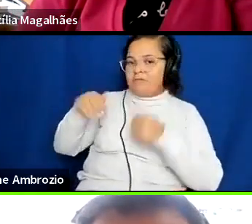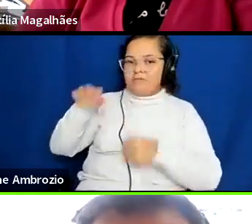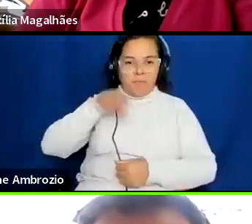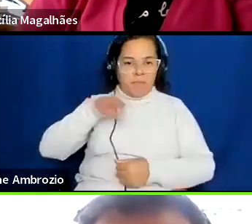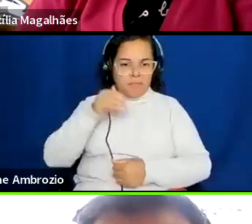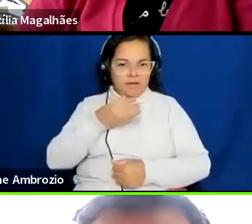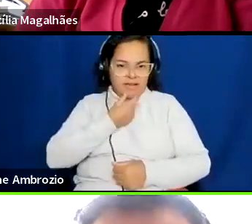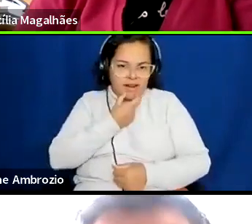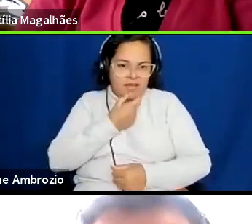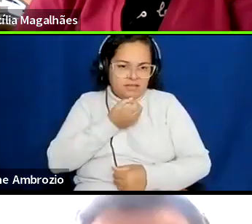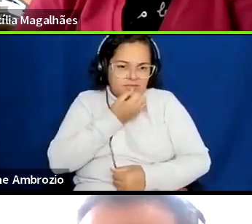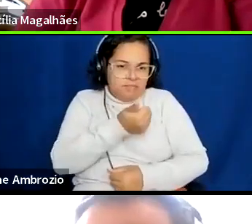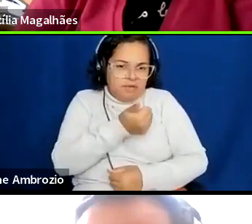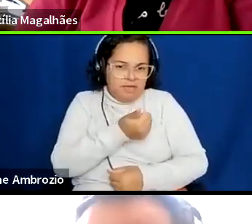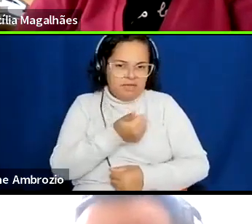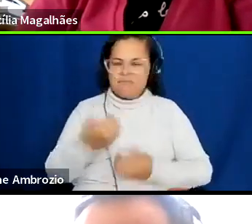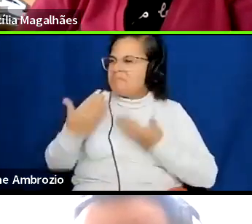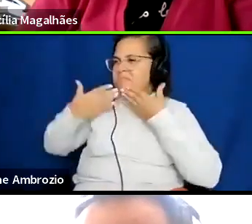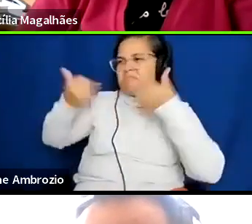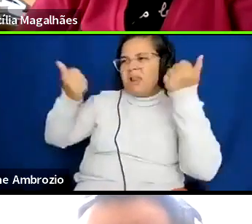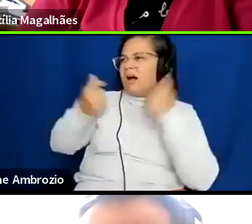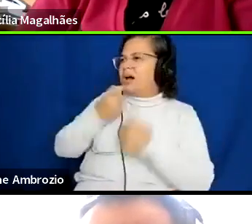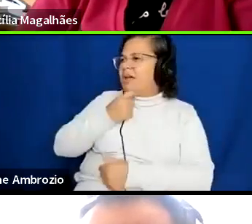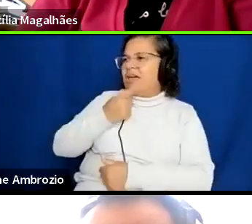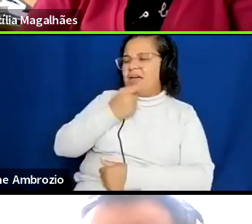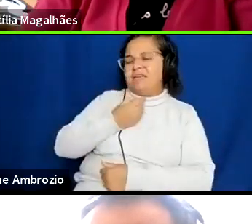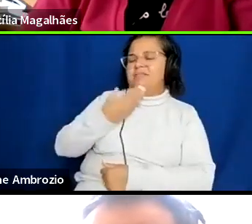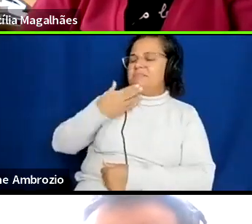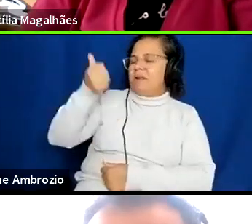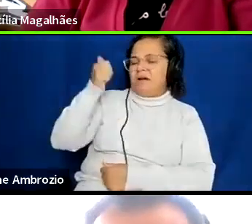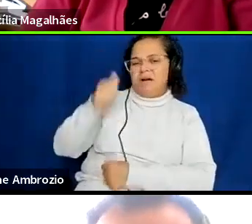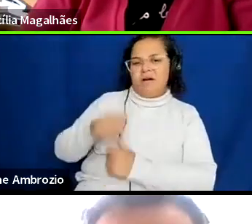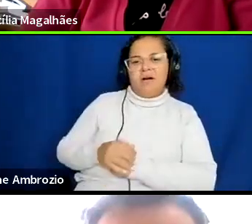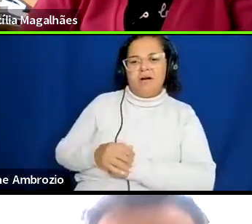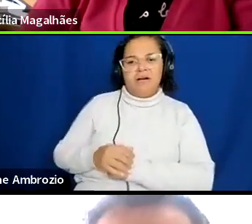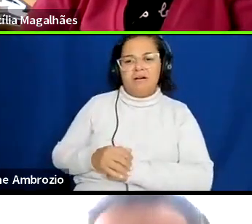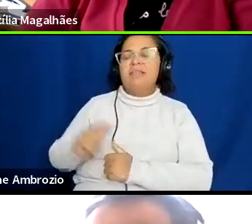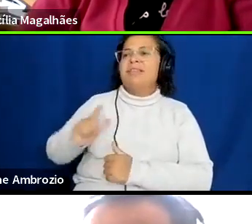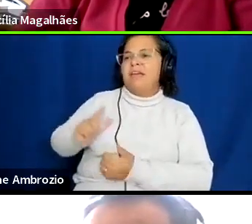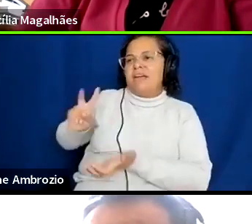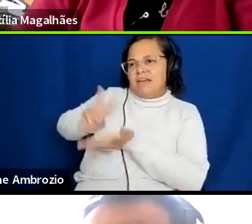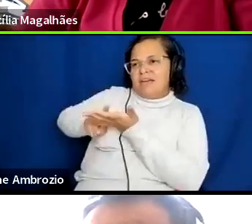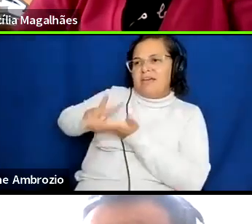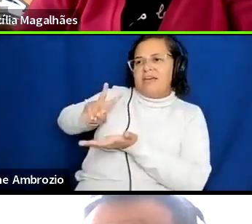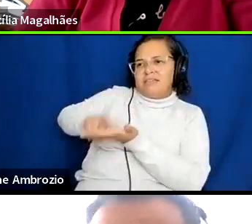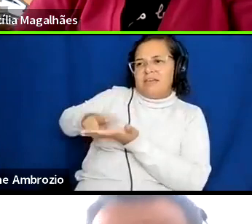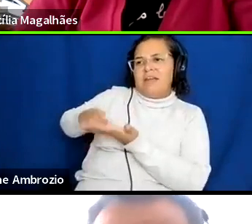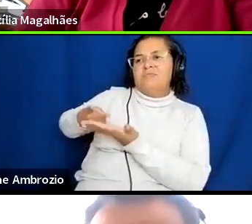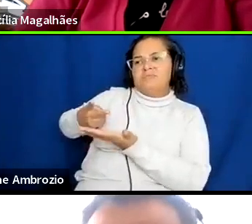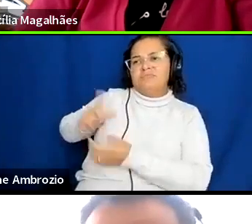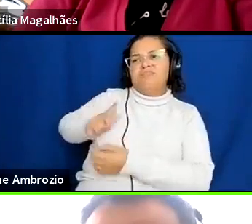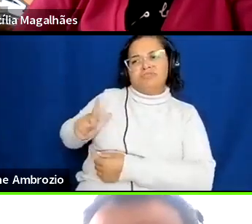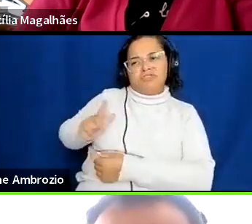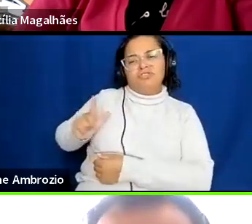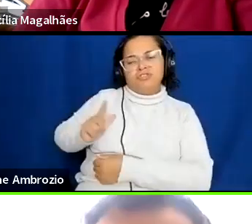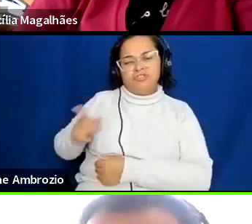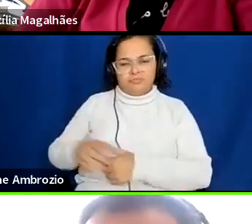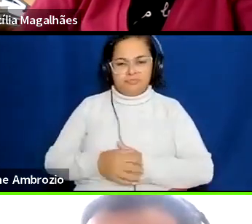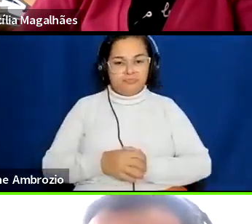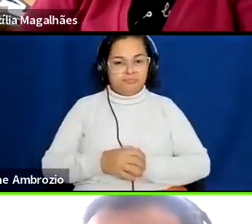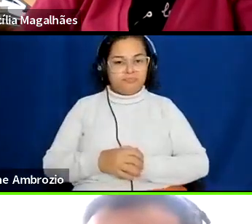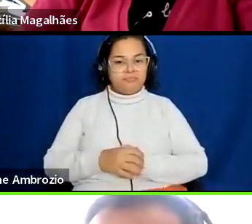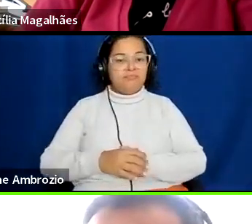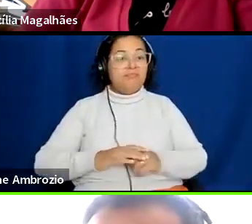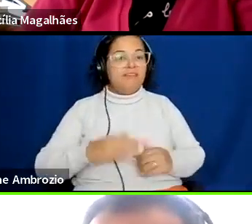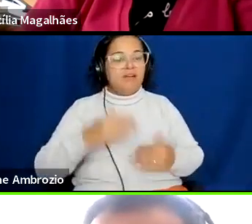Cecília? Você acha que eu faço melhor, em melhor fazer em inglês, assim já escutem o pessoal entra na tradução. Ah, então tá bom. Thank